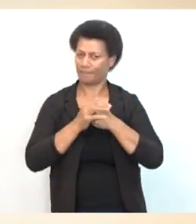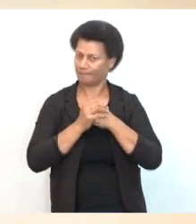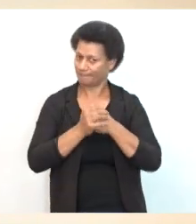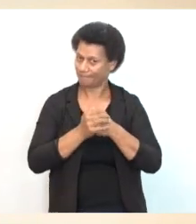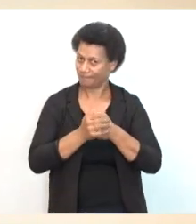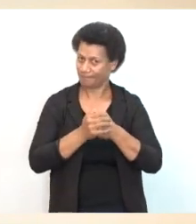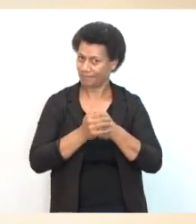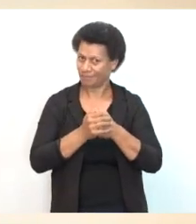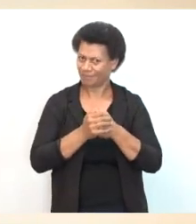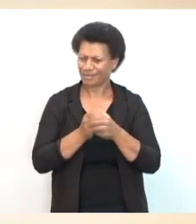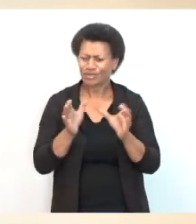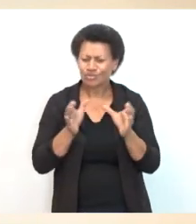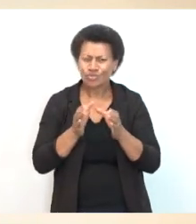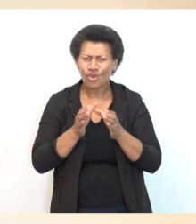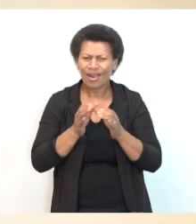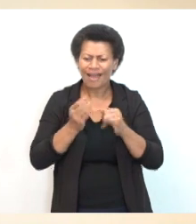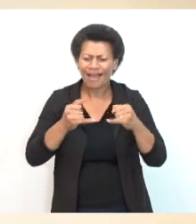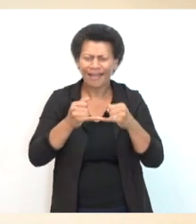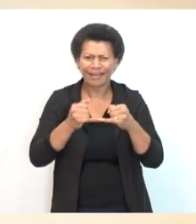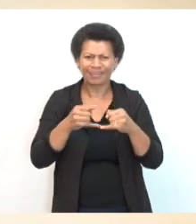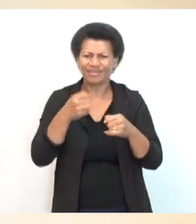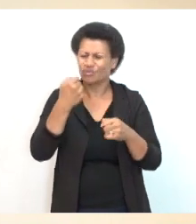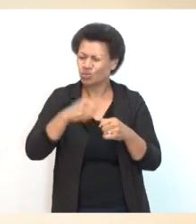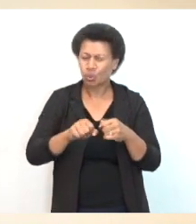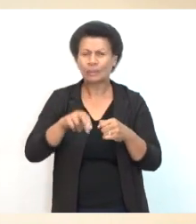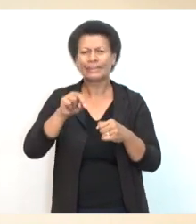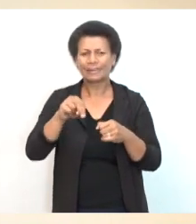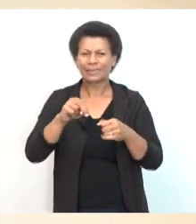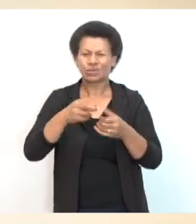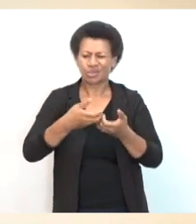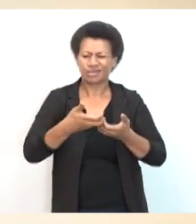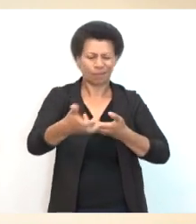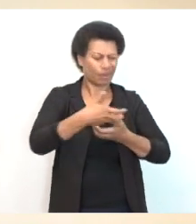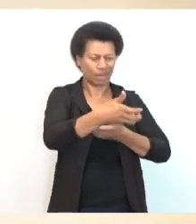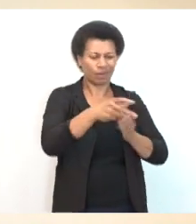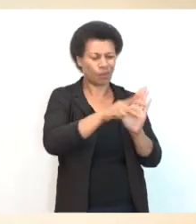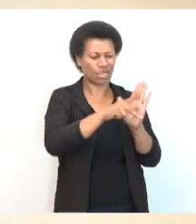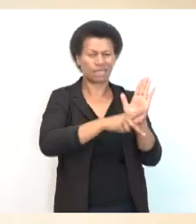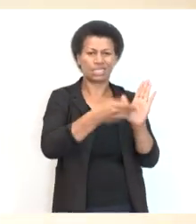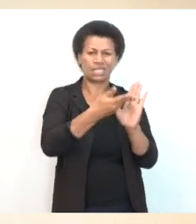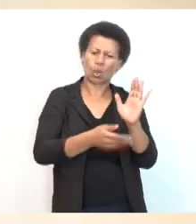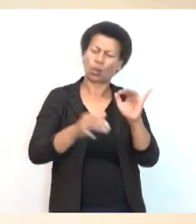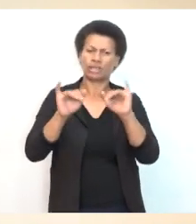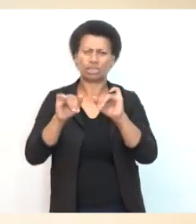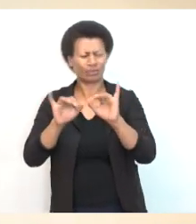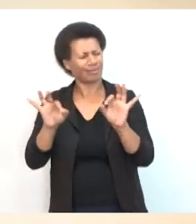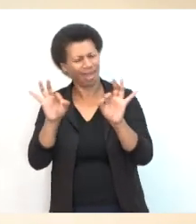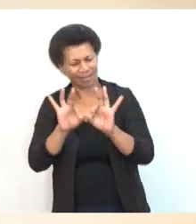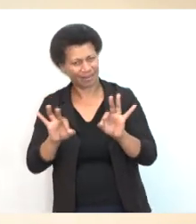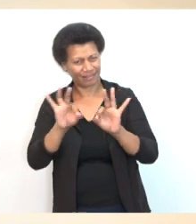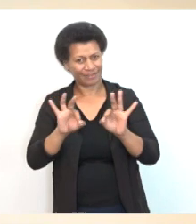Yes, look, it's the first time for this nation to be led by three parties.